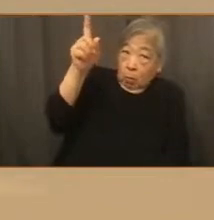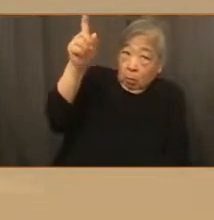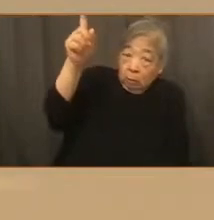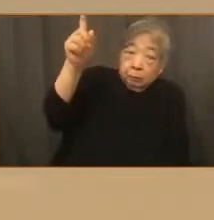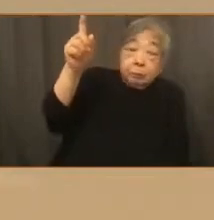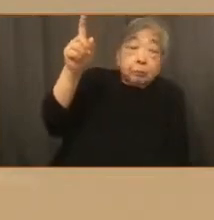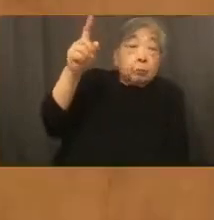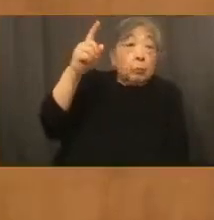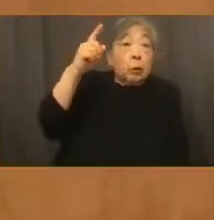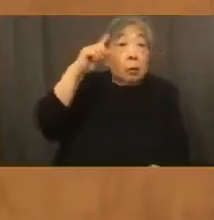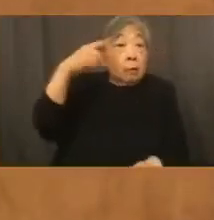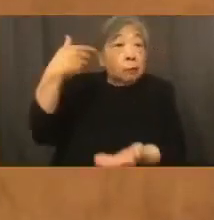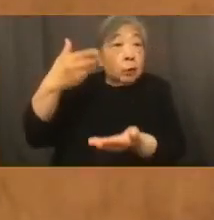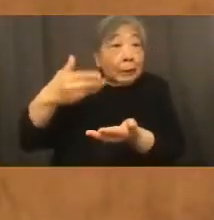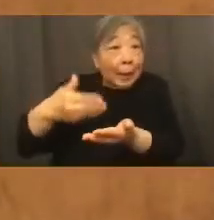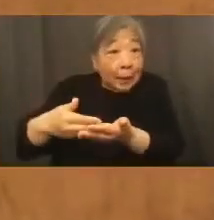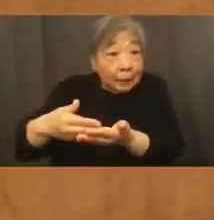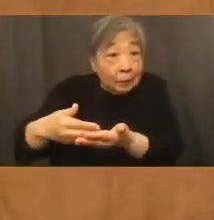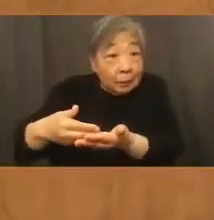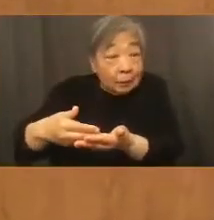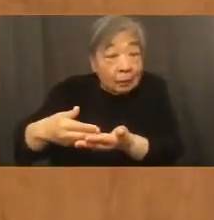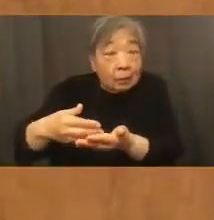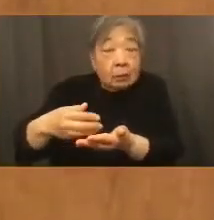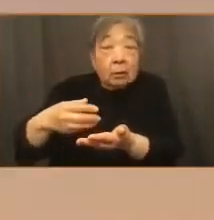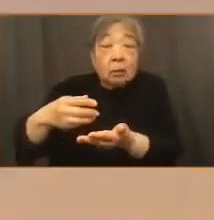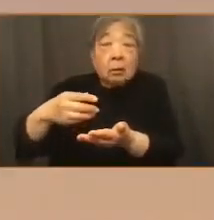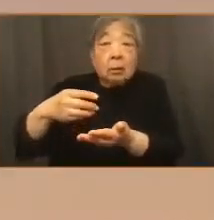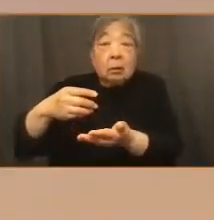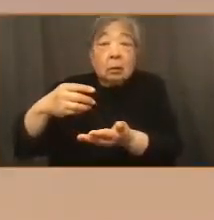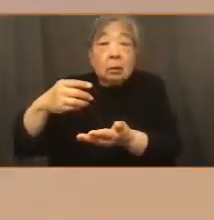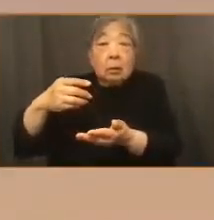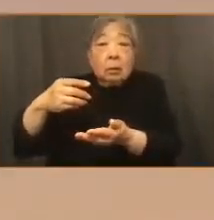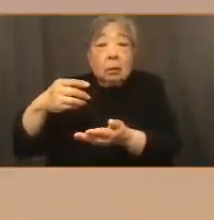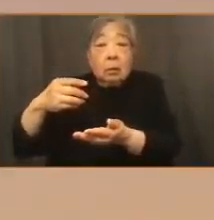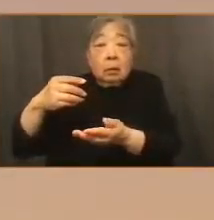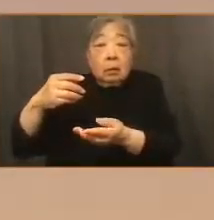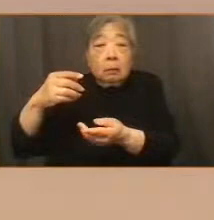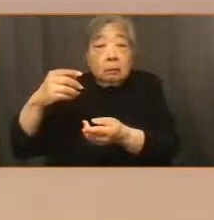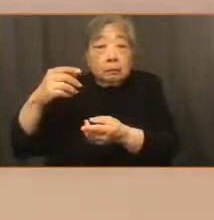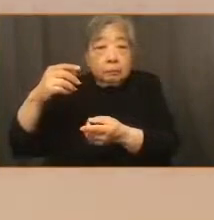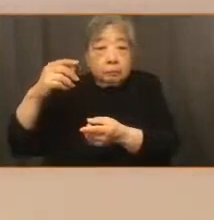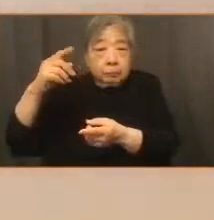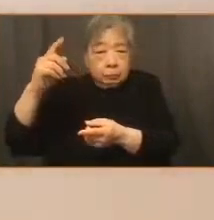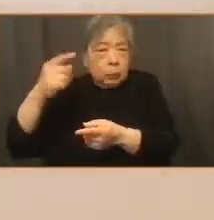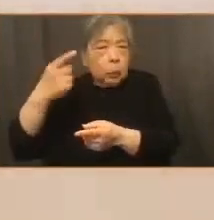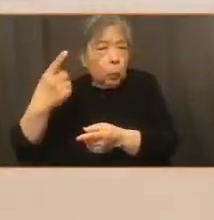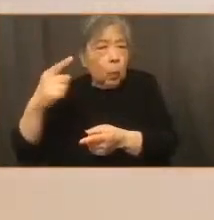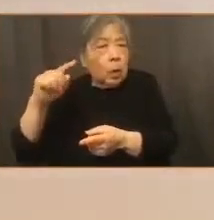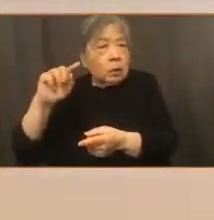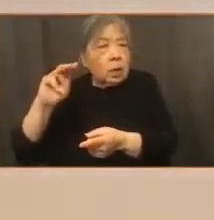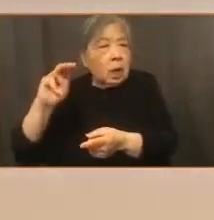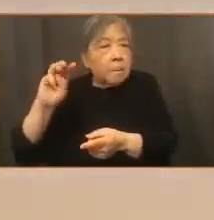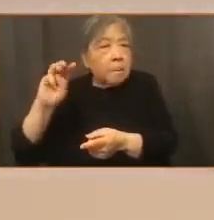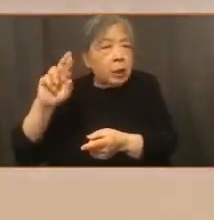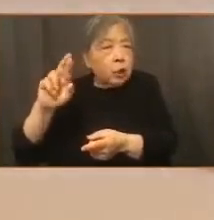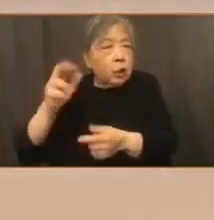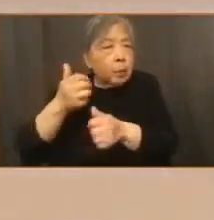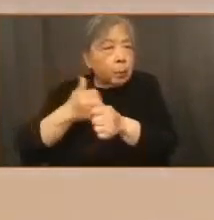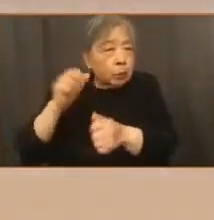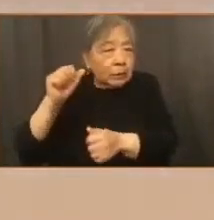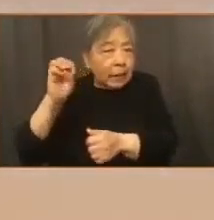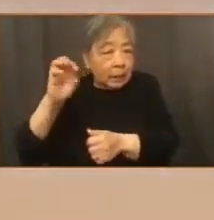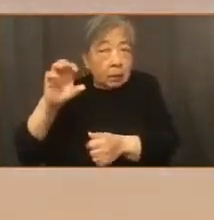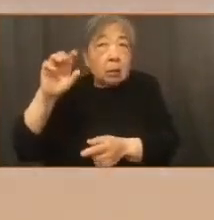actually drive it down at a meter per second, coming down, and then we wait until